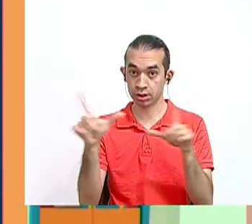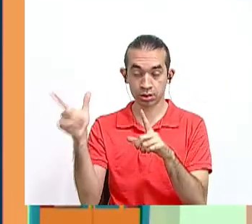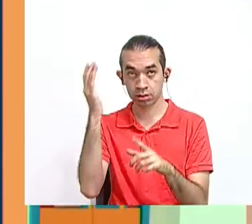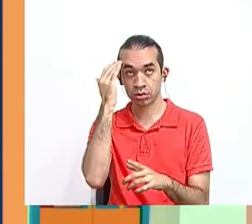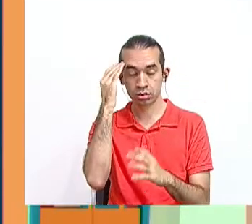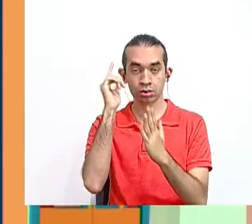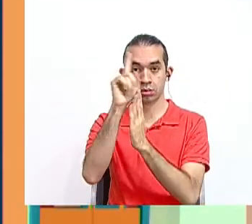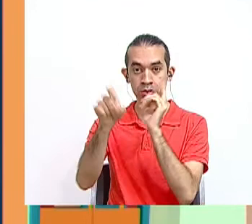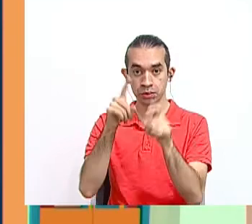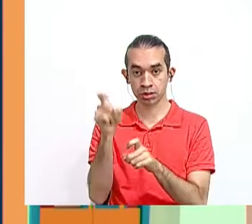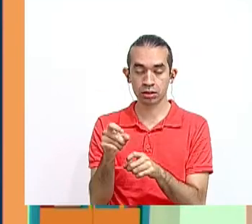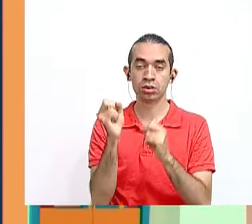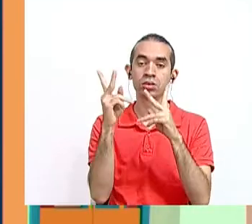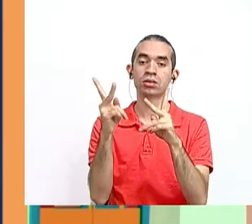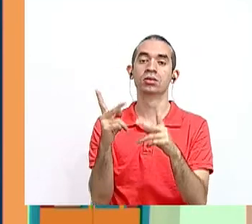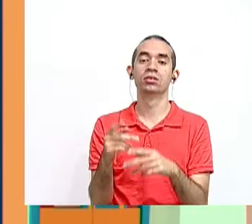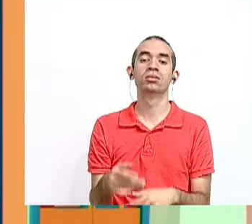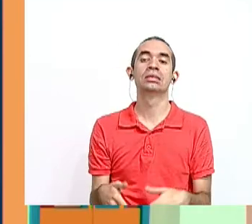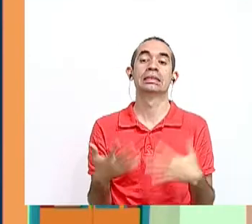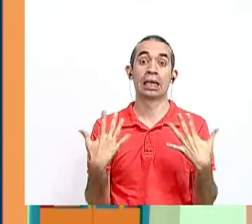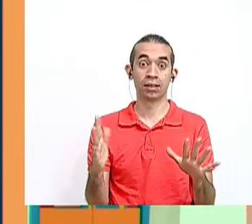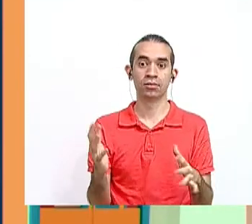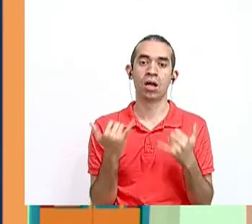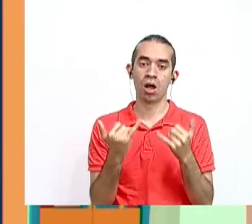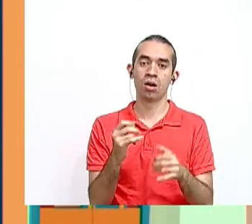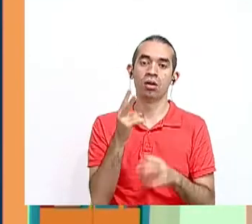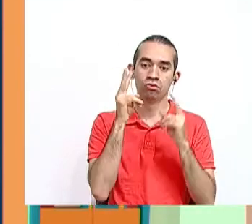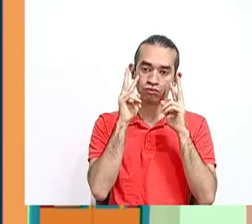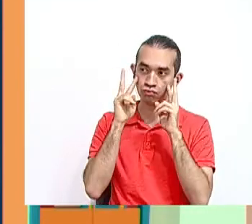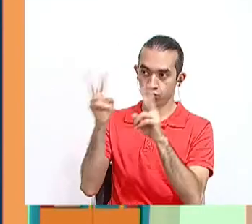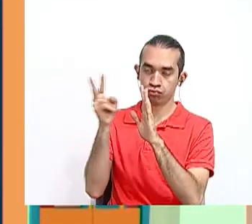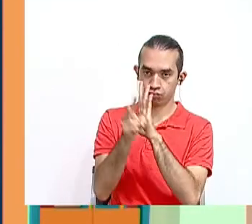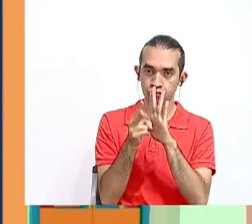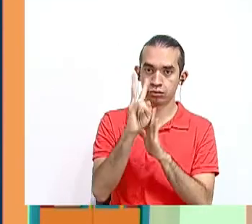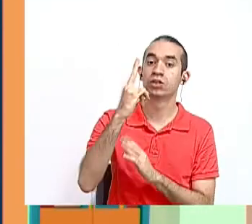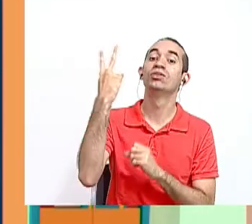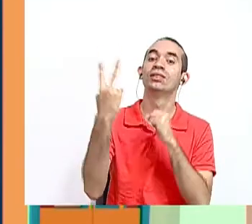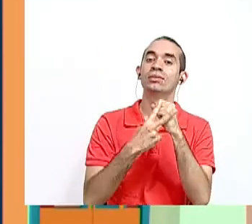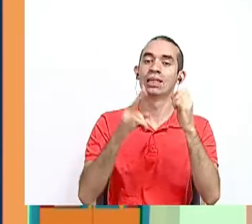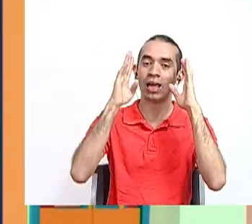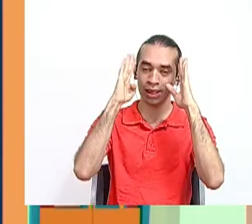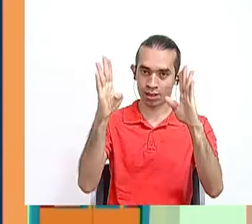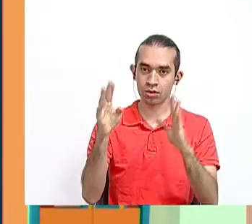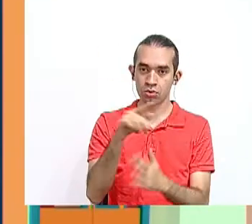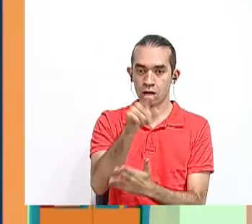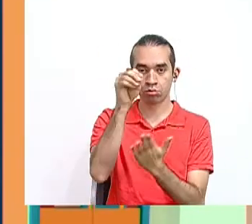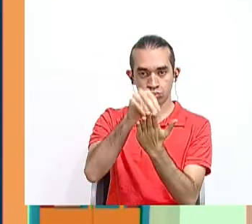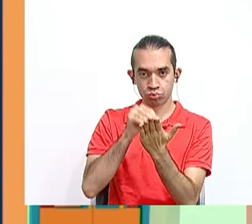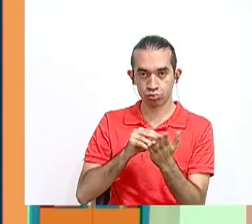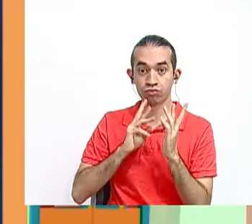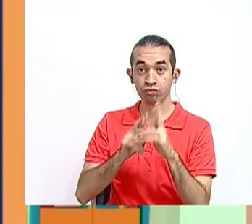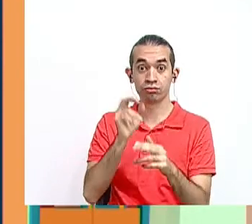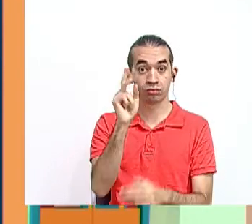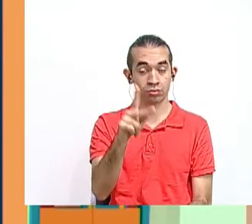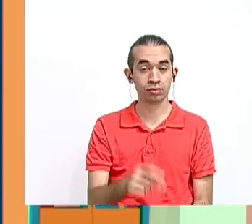questions? All right. So we're going to watch for the second time. Pay attention and write down your answers,